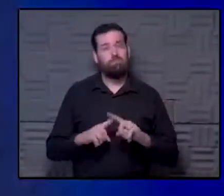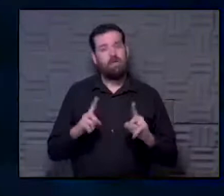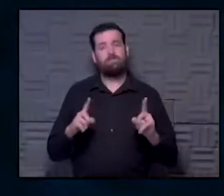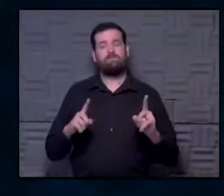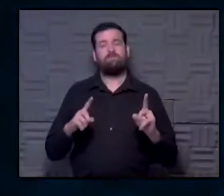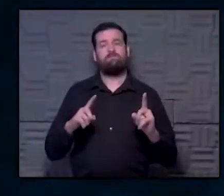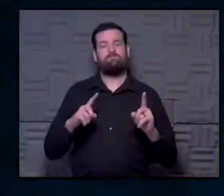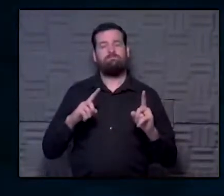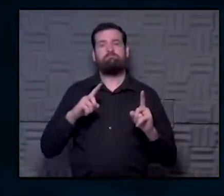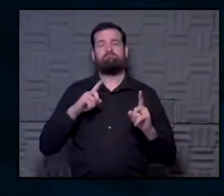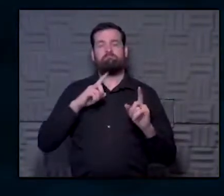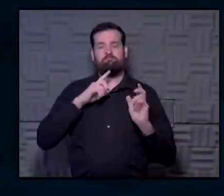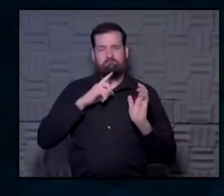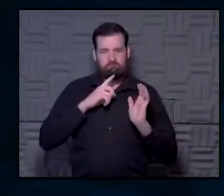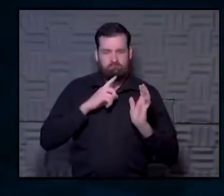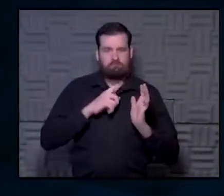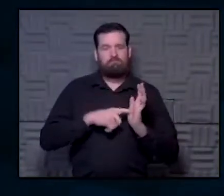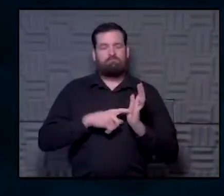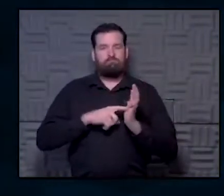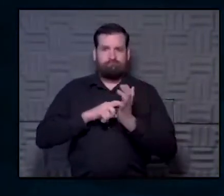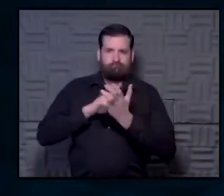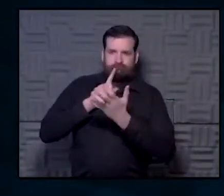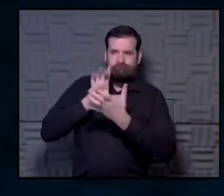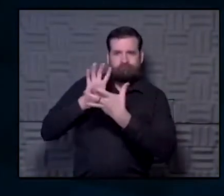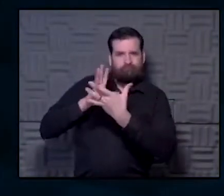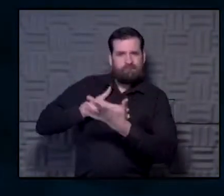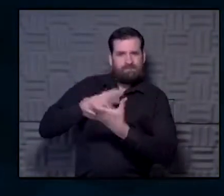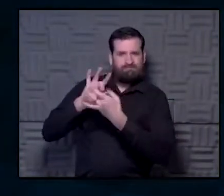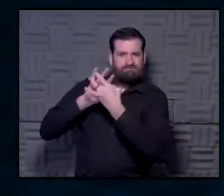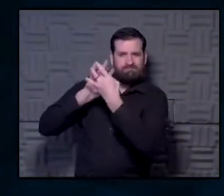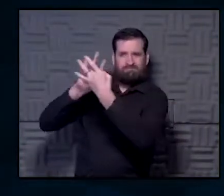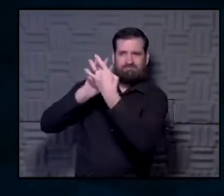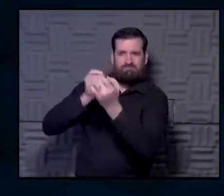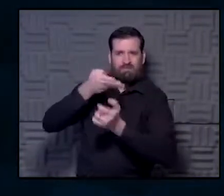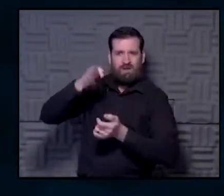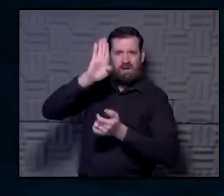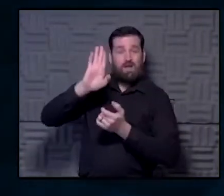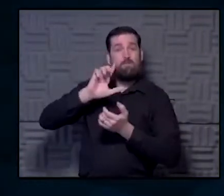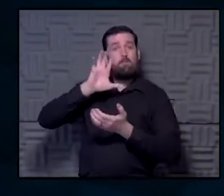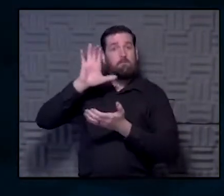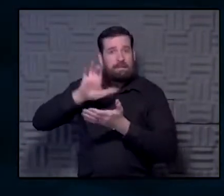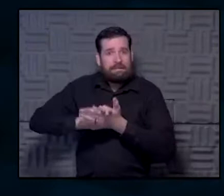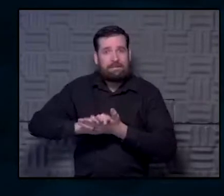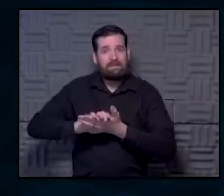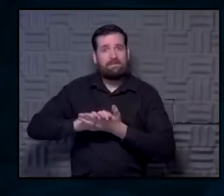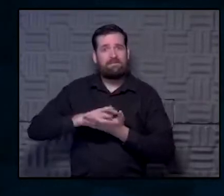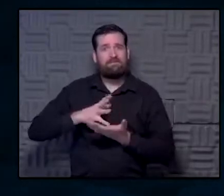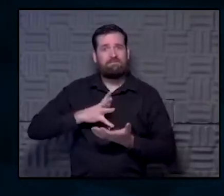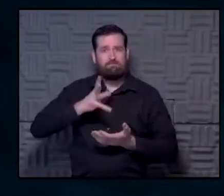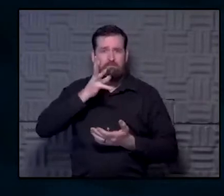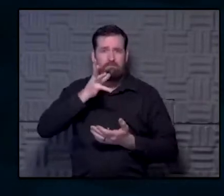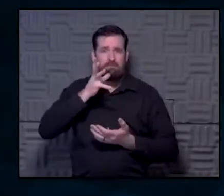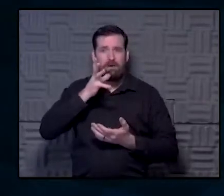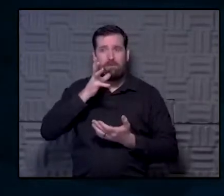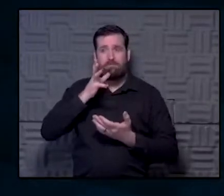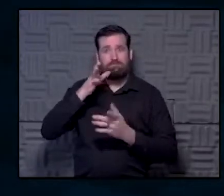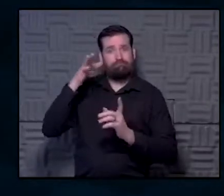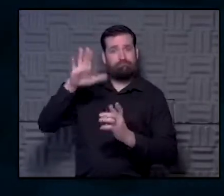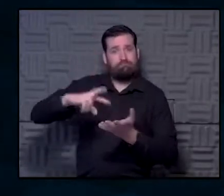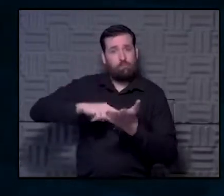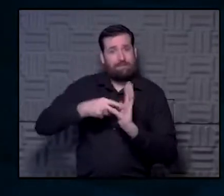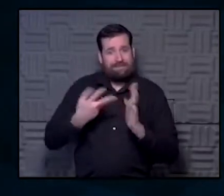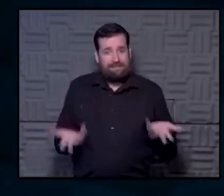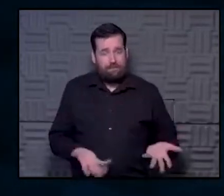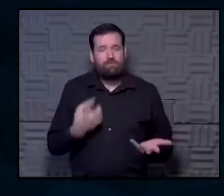my way back to my faith in God, and I believe my mom's calling here on earth was to take care